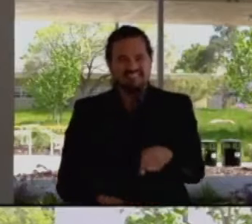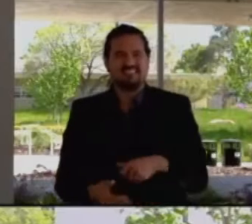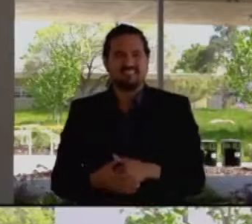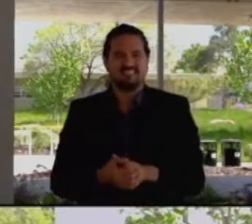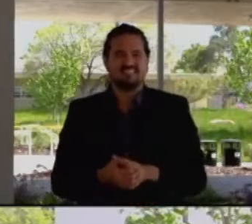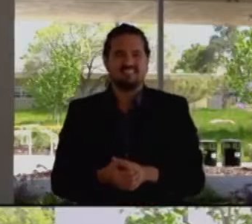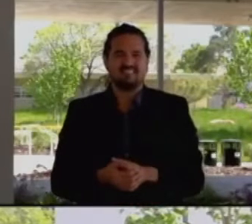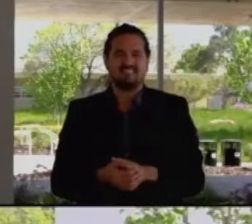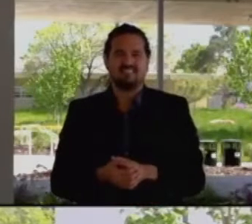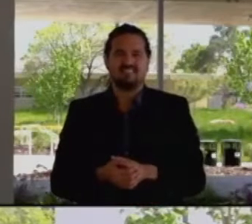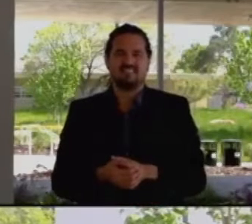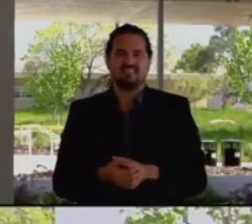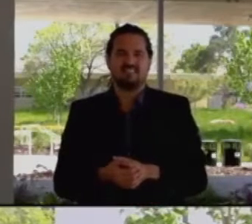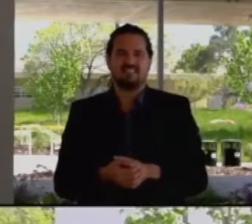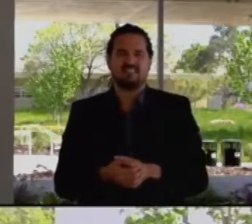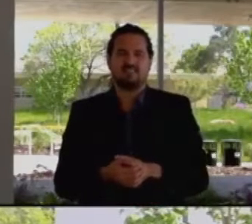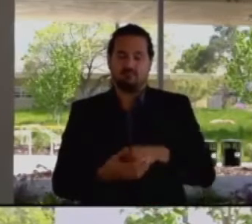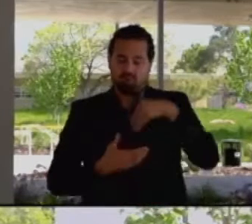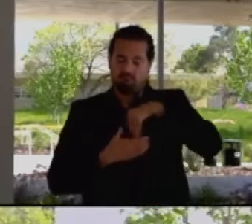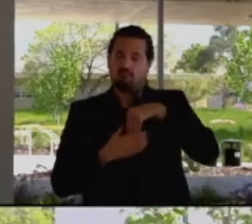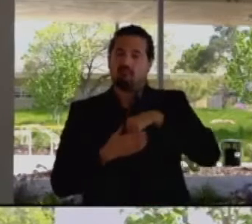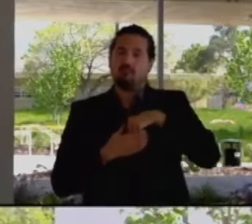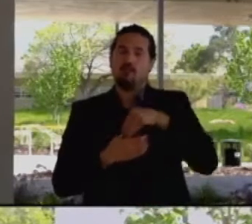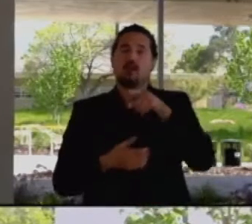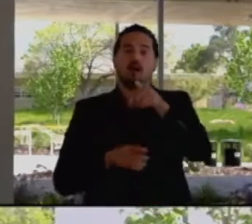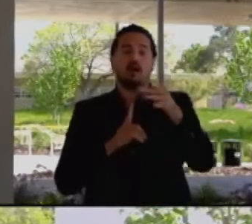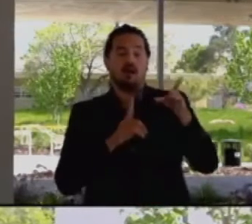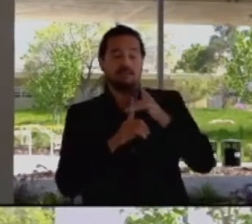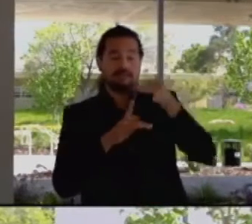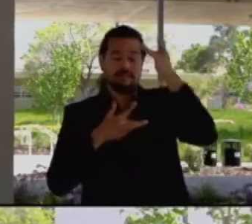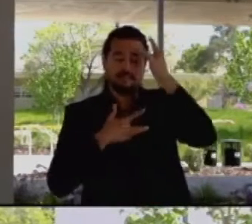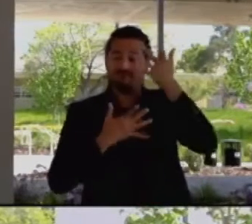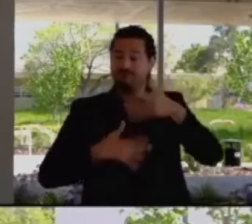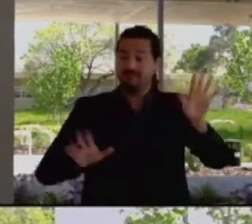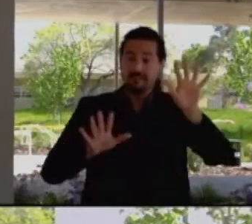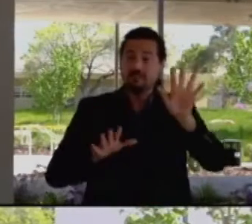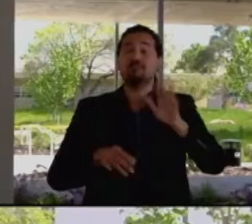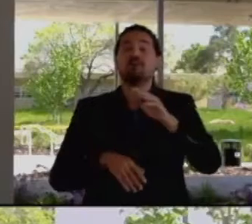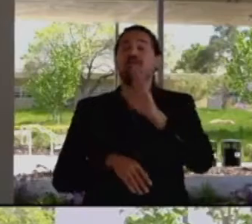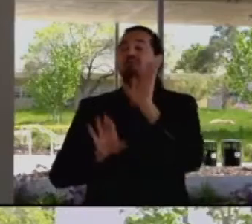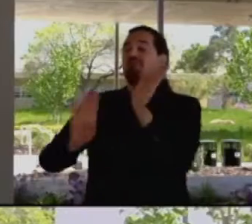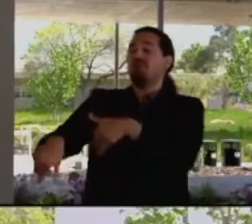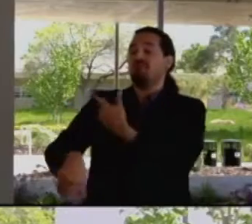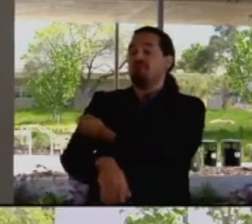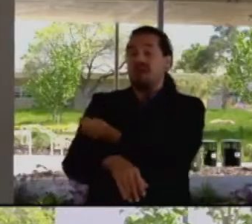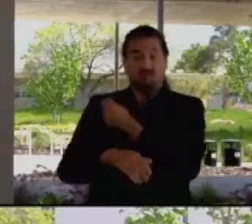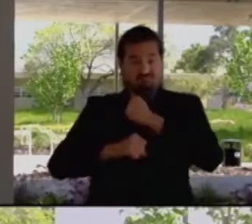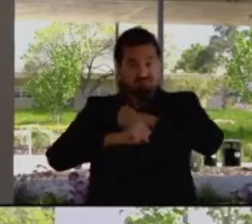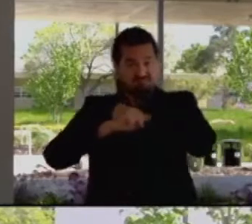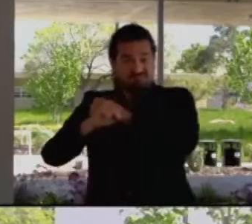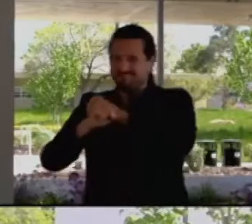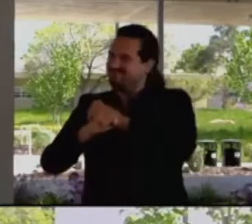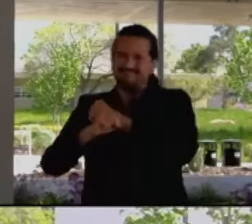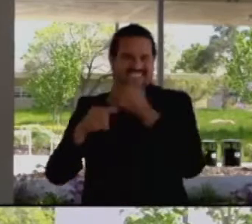And remember, if you've had your first dose, you need your second dose. Even if it's outside